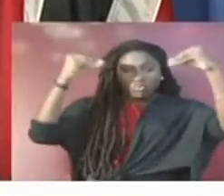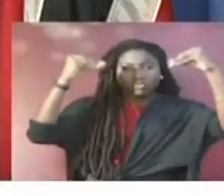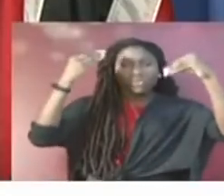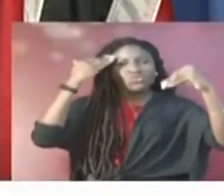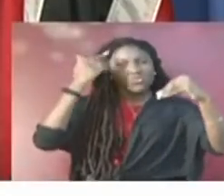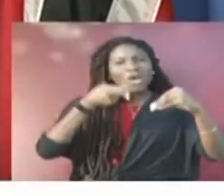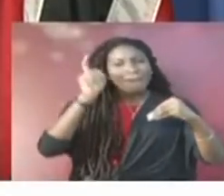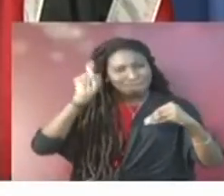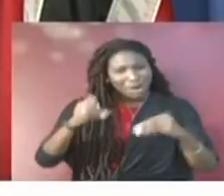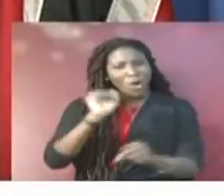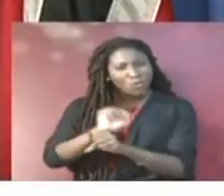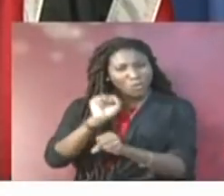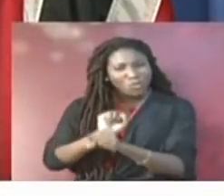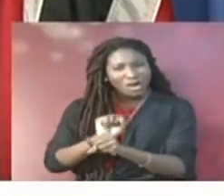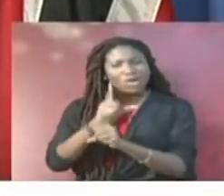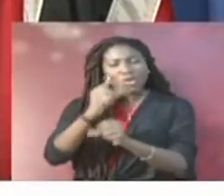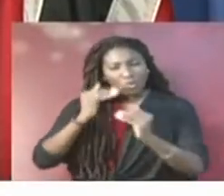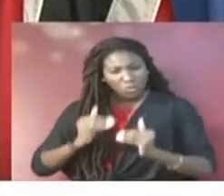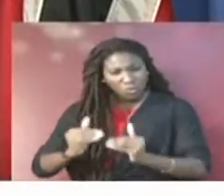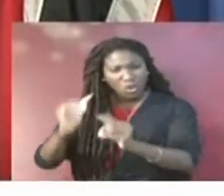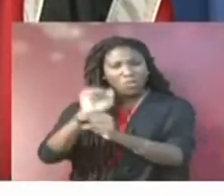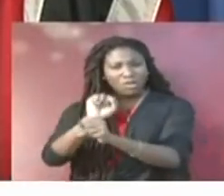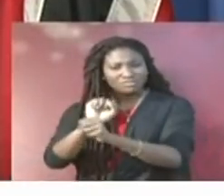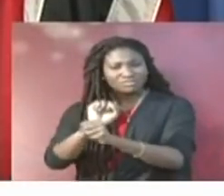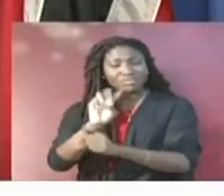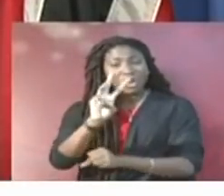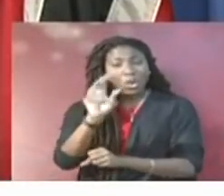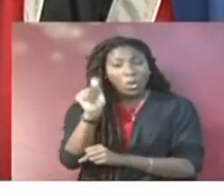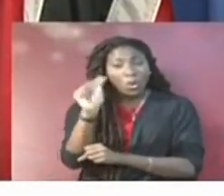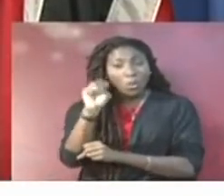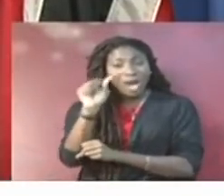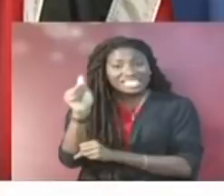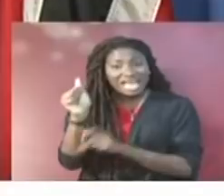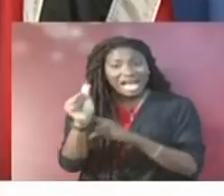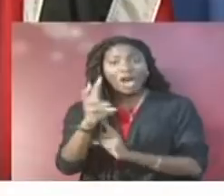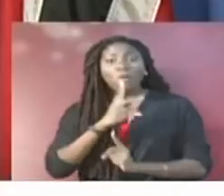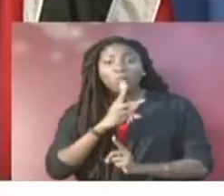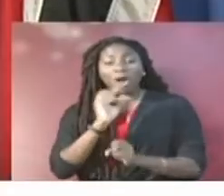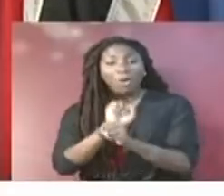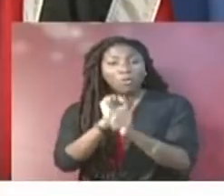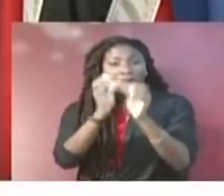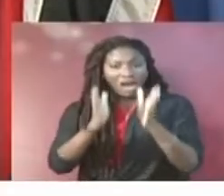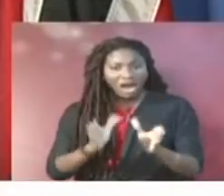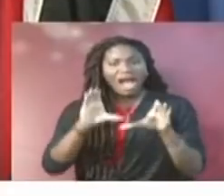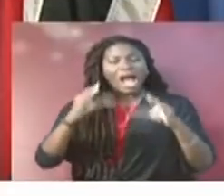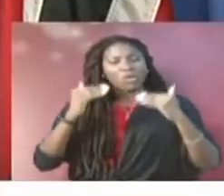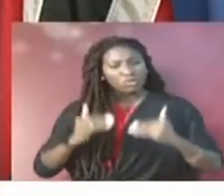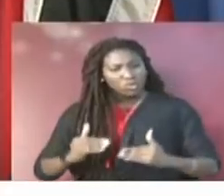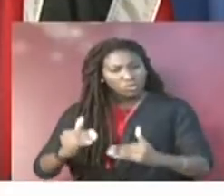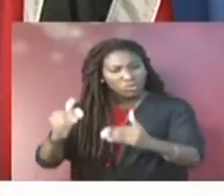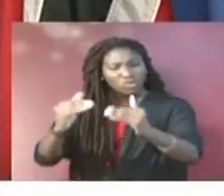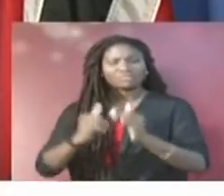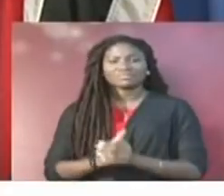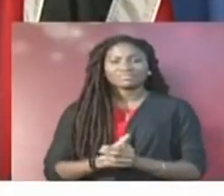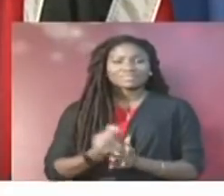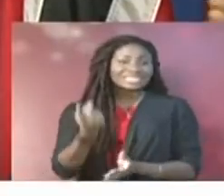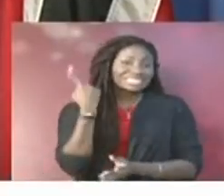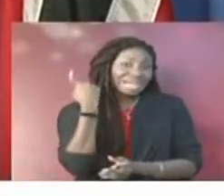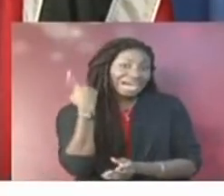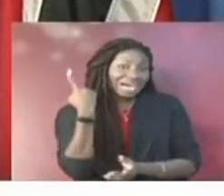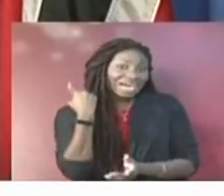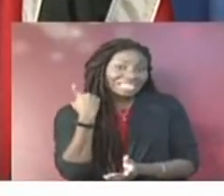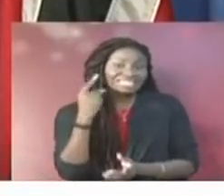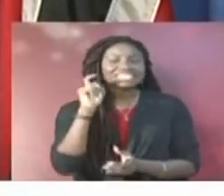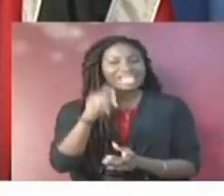there keeping us with power. The water workers keeping us with water. The transportation workers taking those who have to